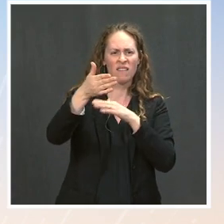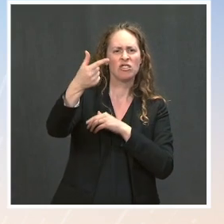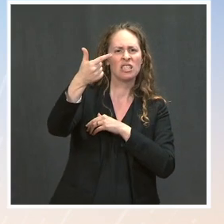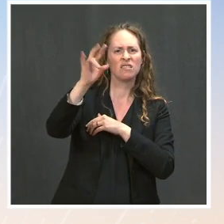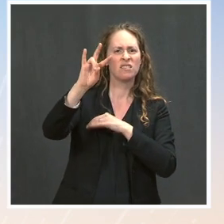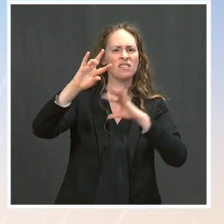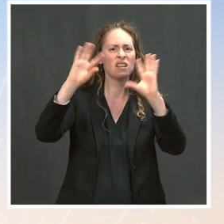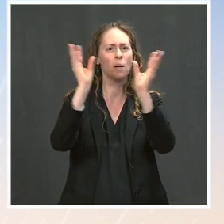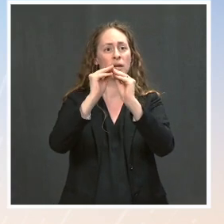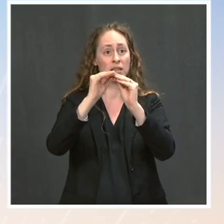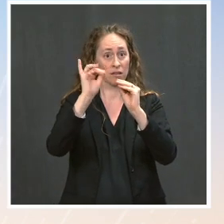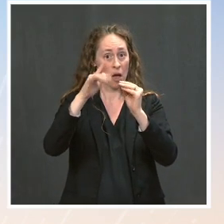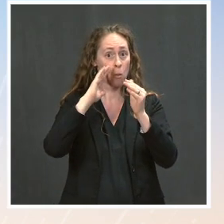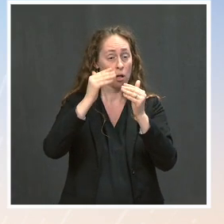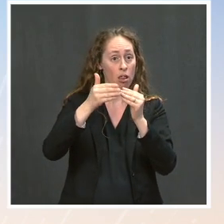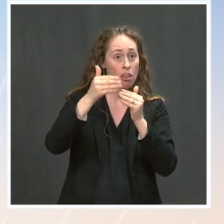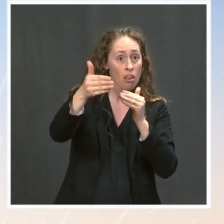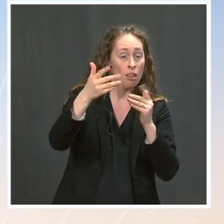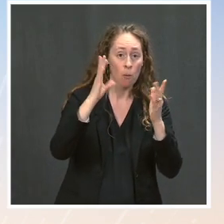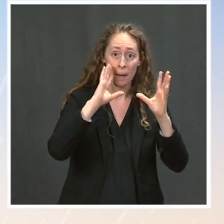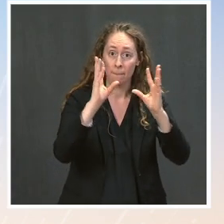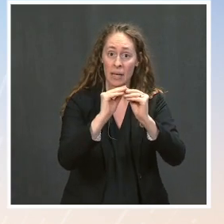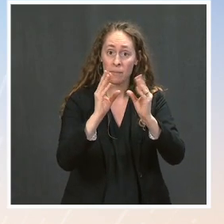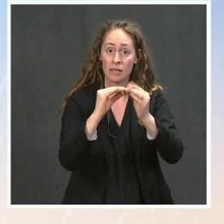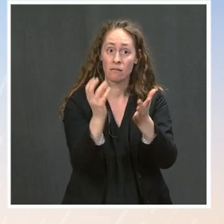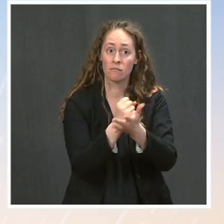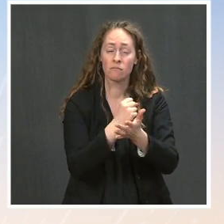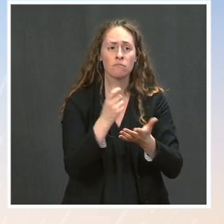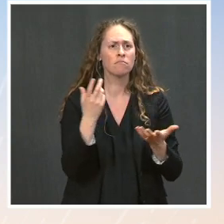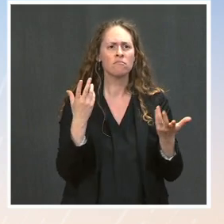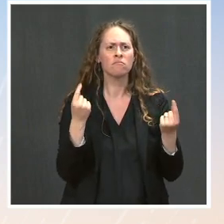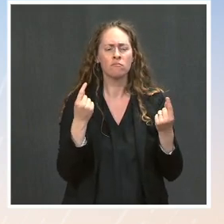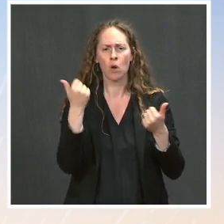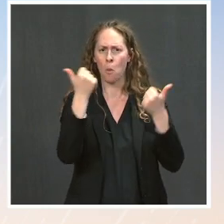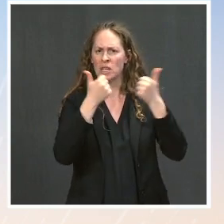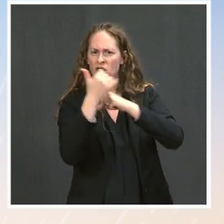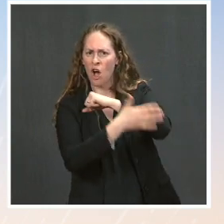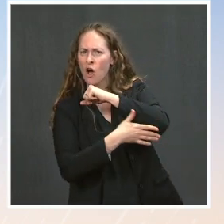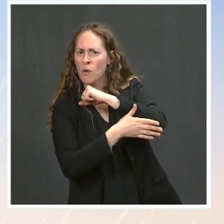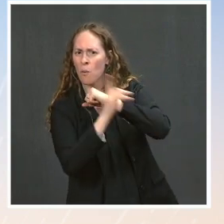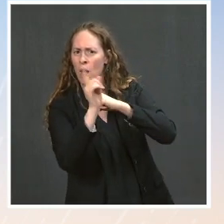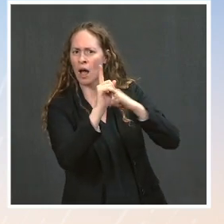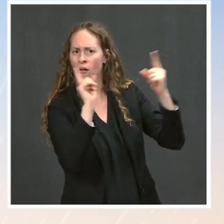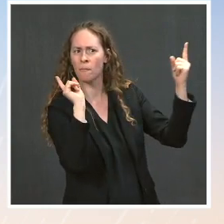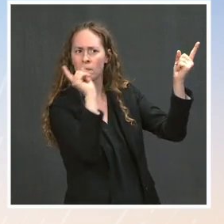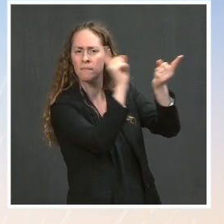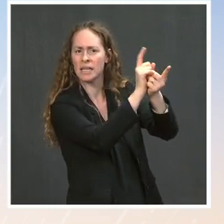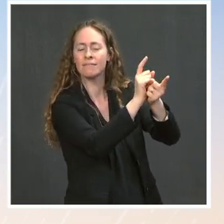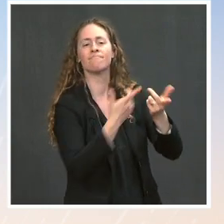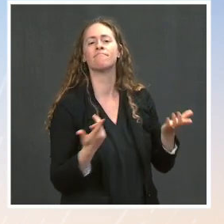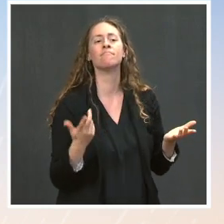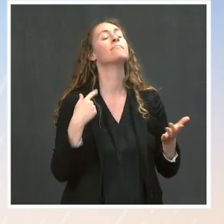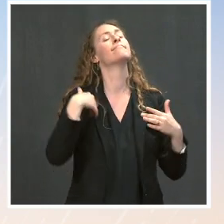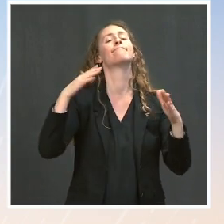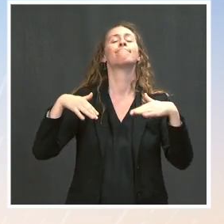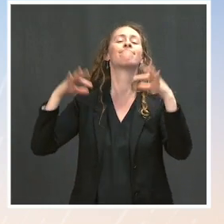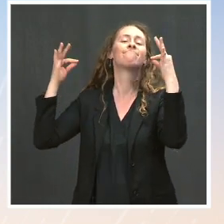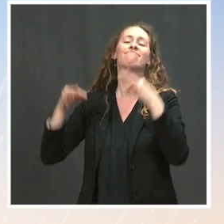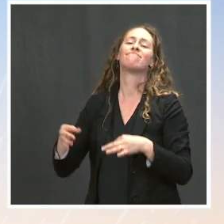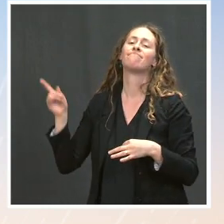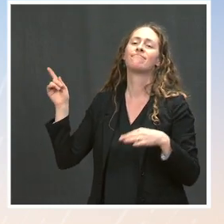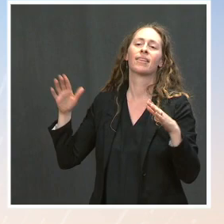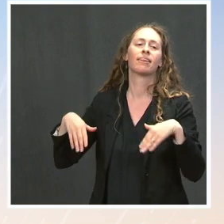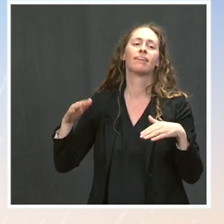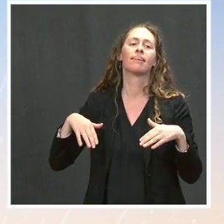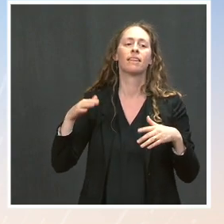two trips? And do you have a country yet? We're not quite there yet. We are eager, of course, to, as we have any details to provide, we will